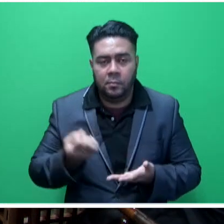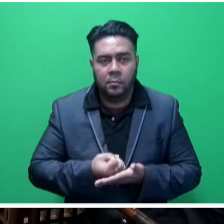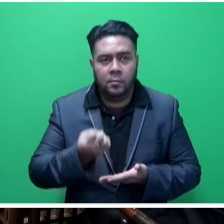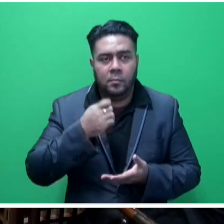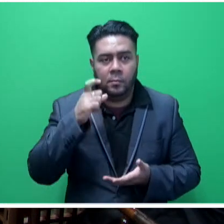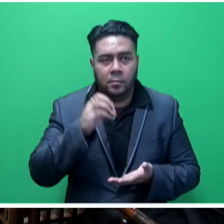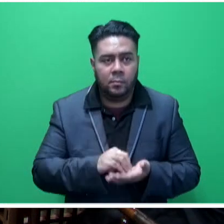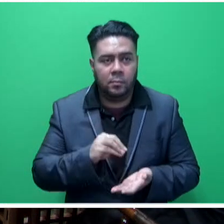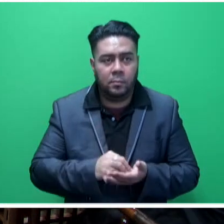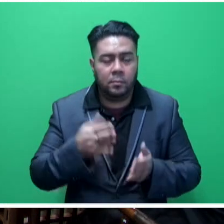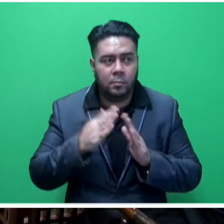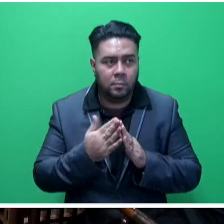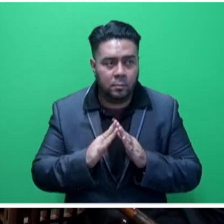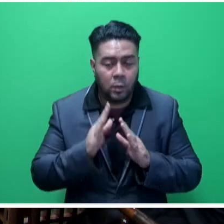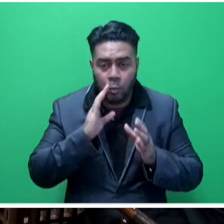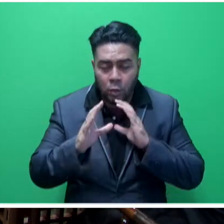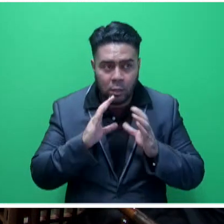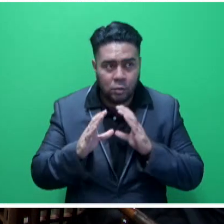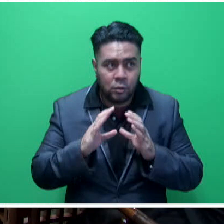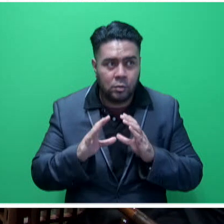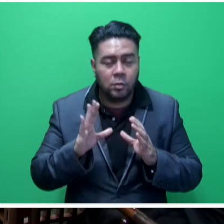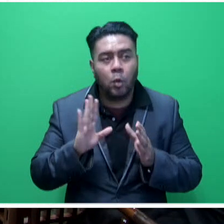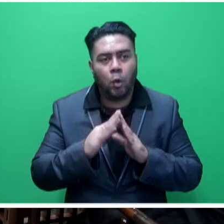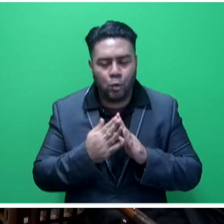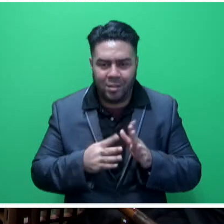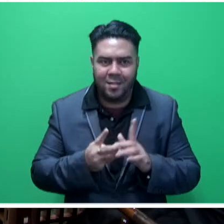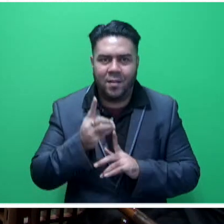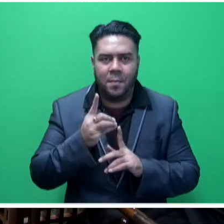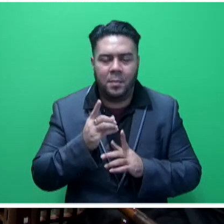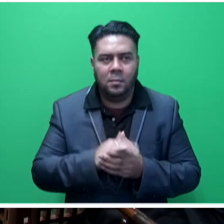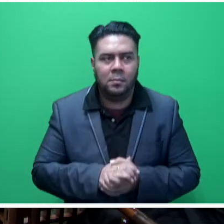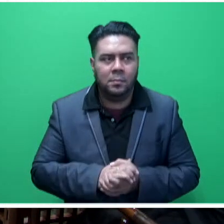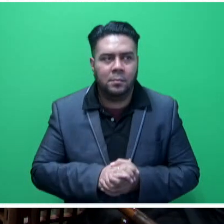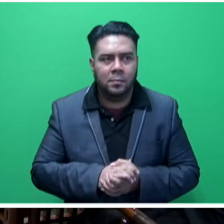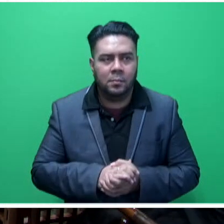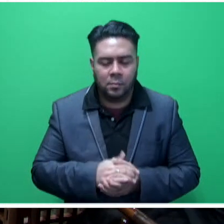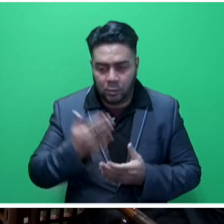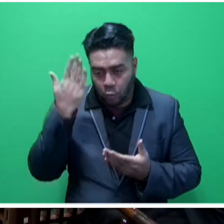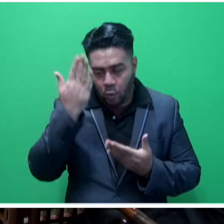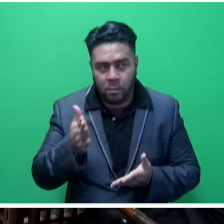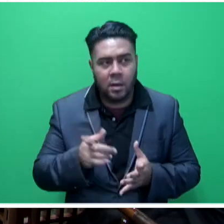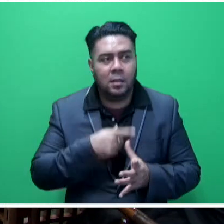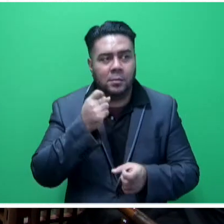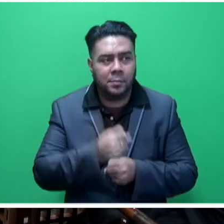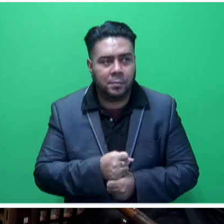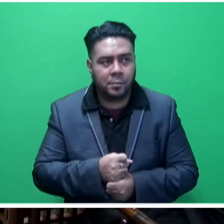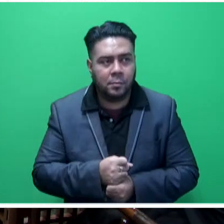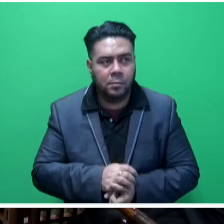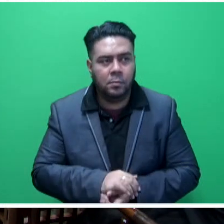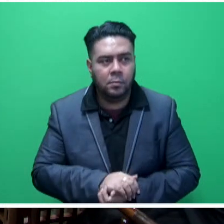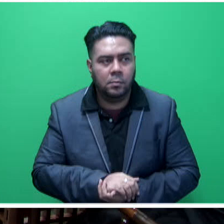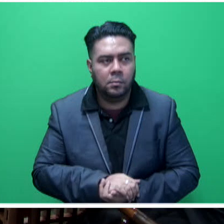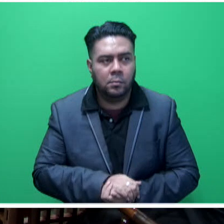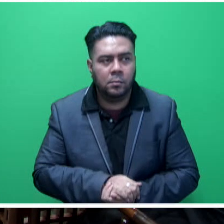Service, Communications, Housing and Community Development, the Honourable iTaukei. You have the floor, sir.